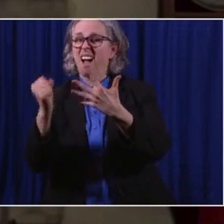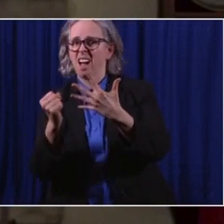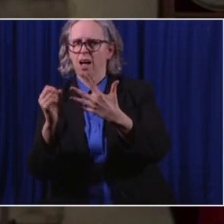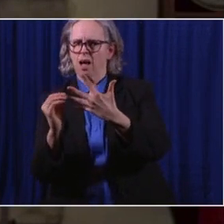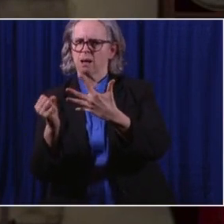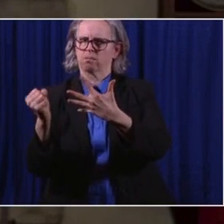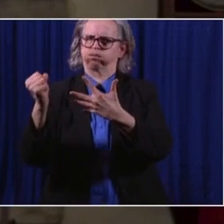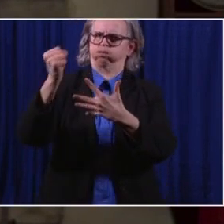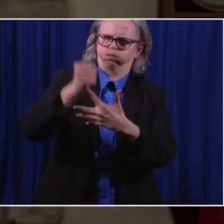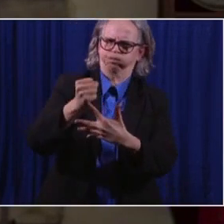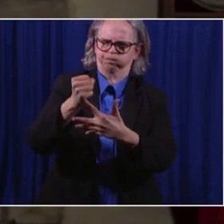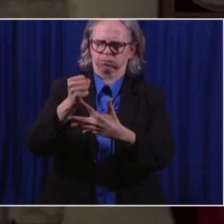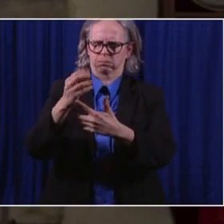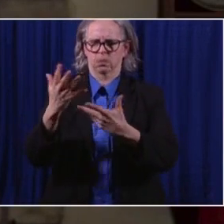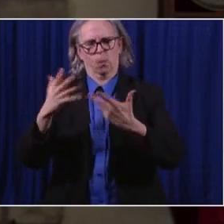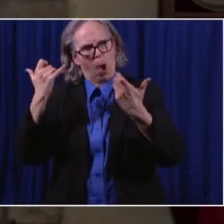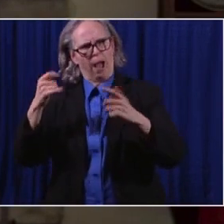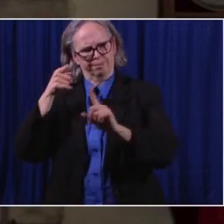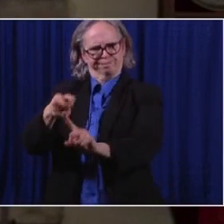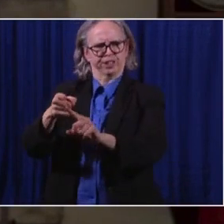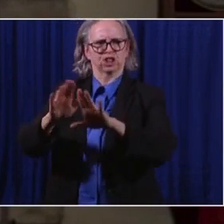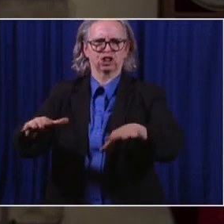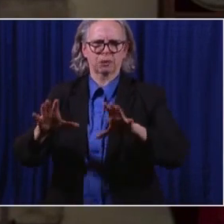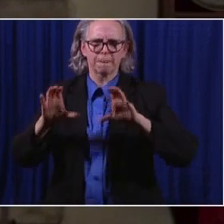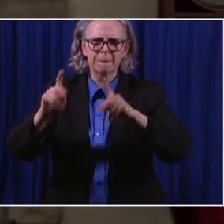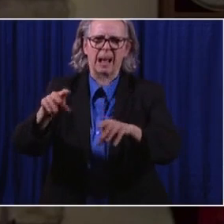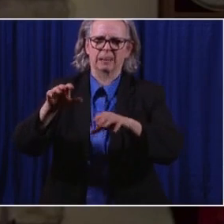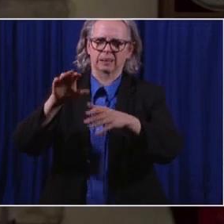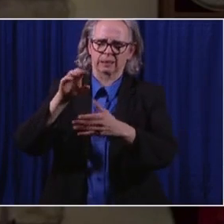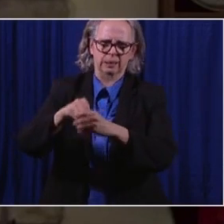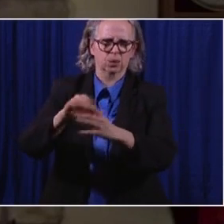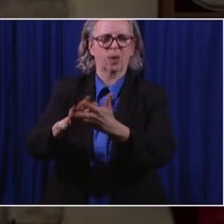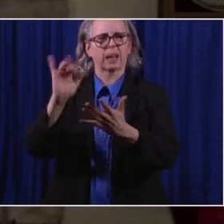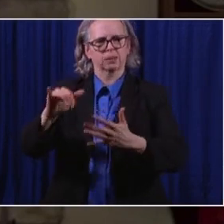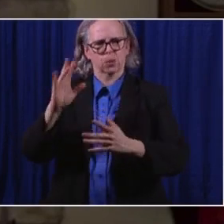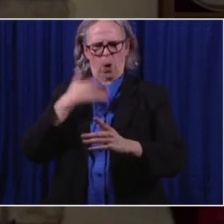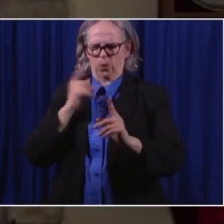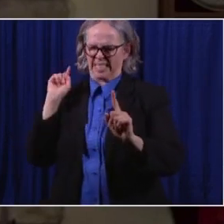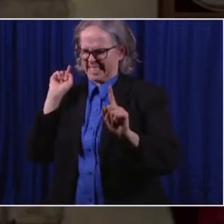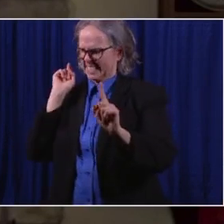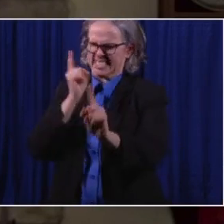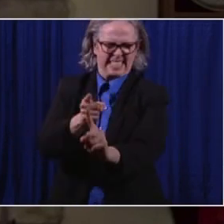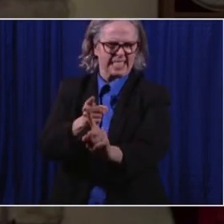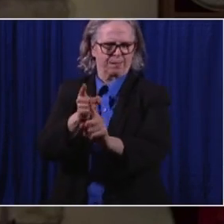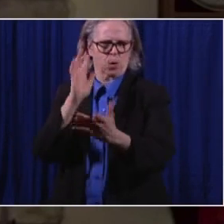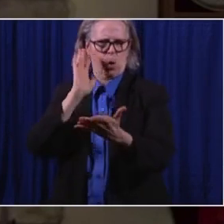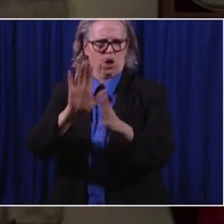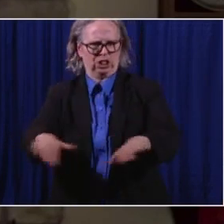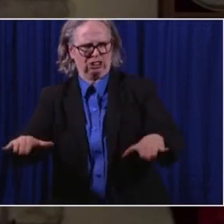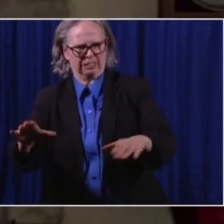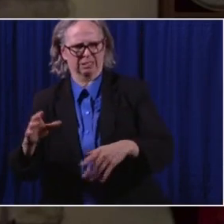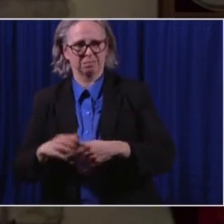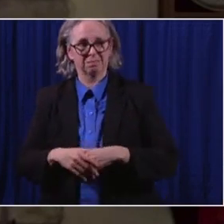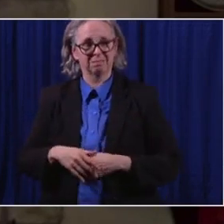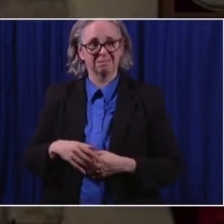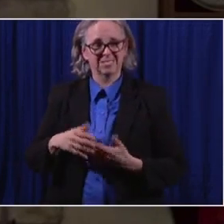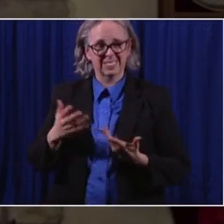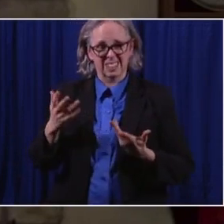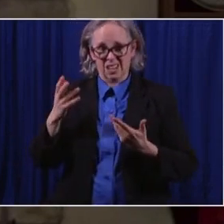And that's why that movement is taking place. So if a school doesn't go in person, there's really